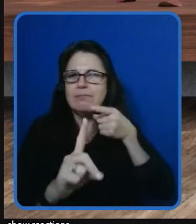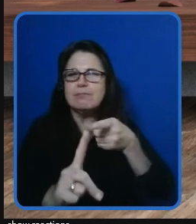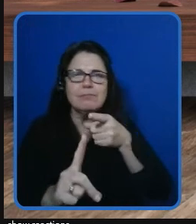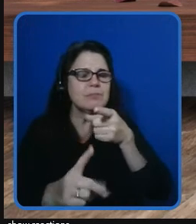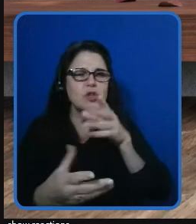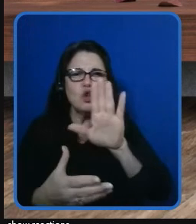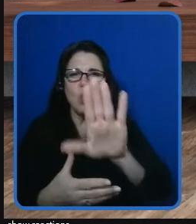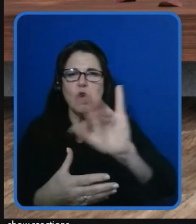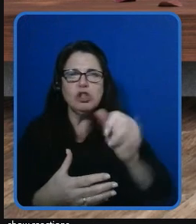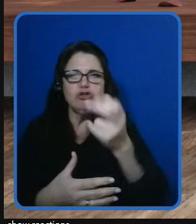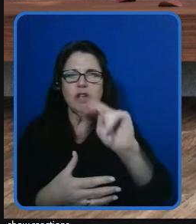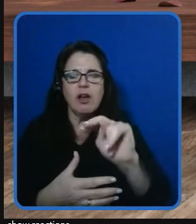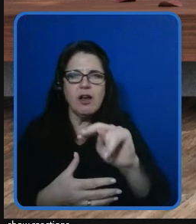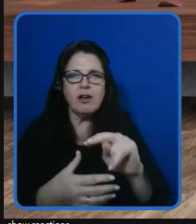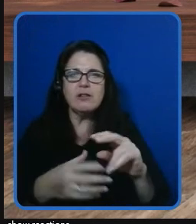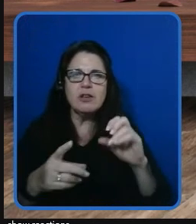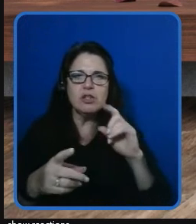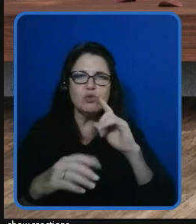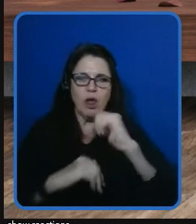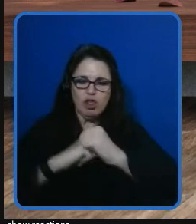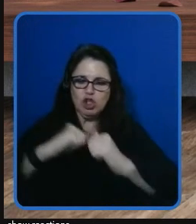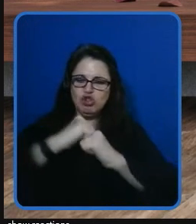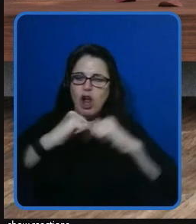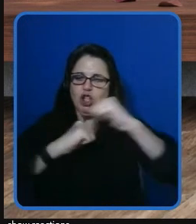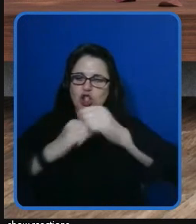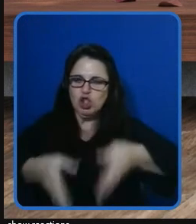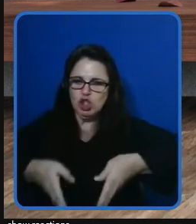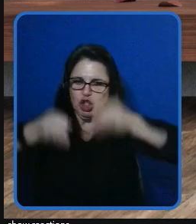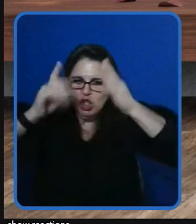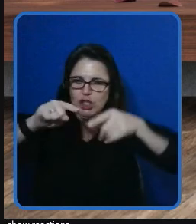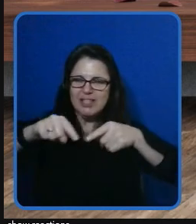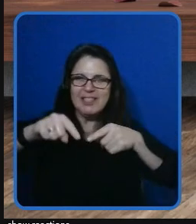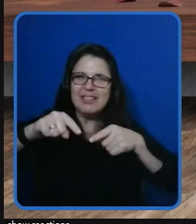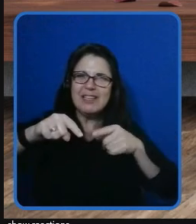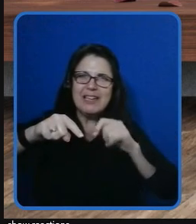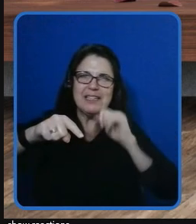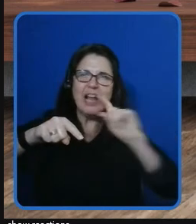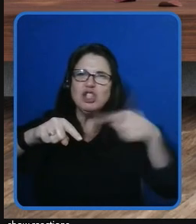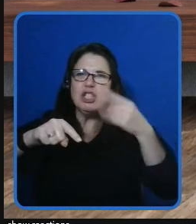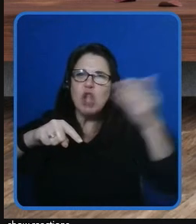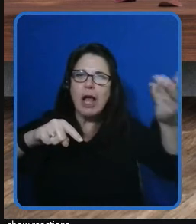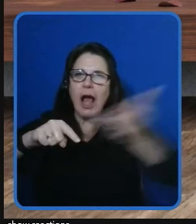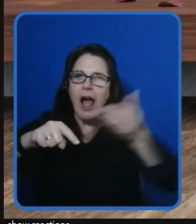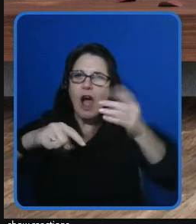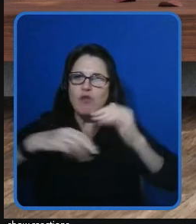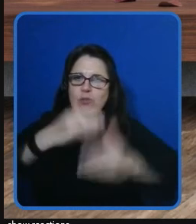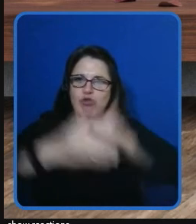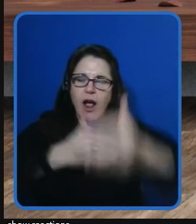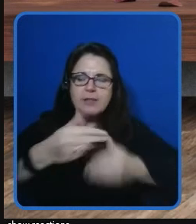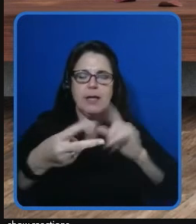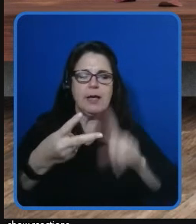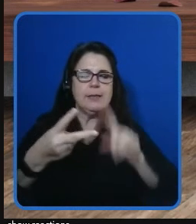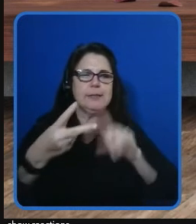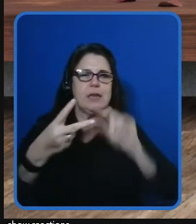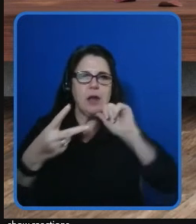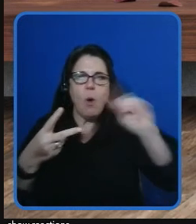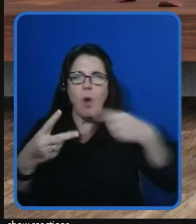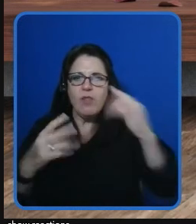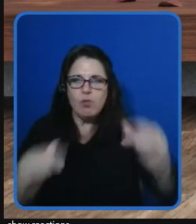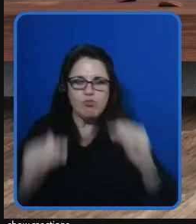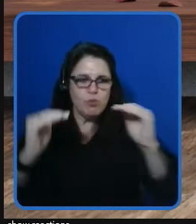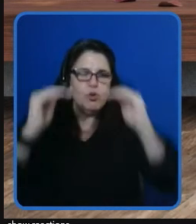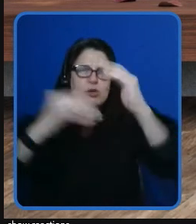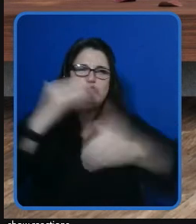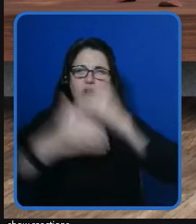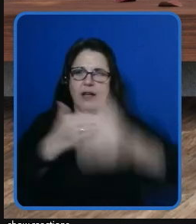other professionals, DEI professionals, it's not simply looking at your hiring process. It's not looking at your promotion process. It's